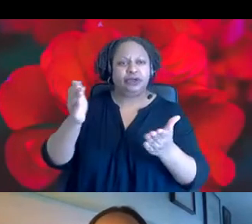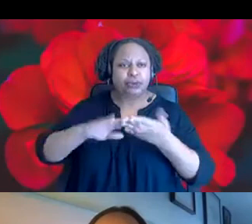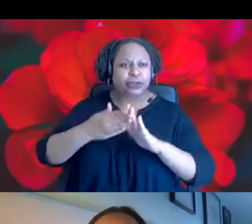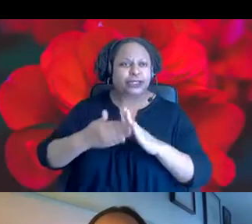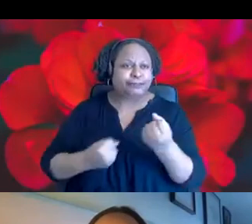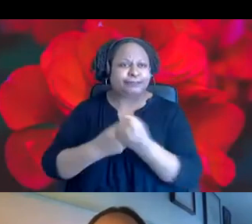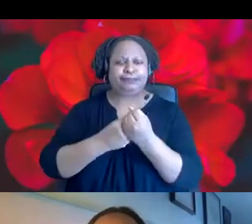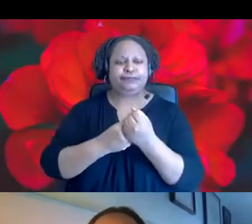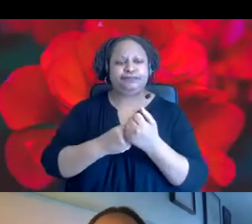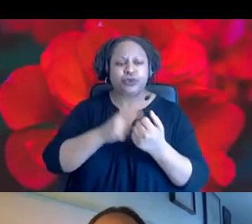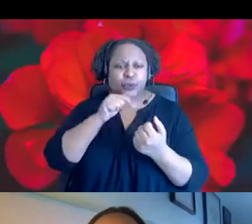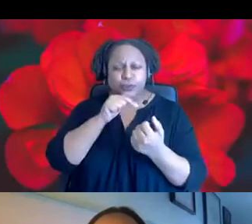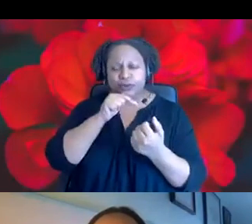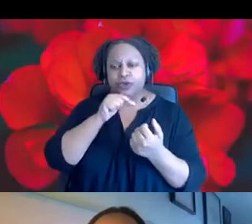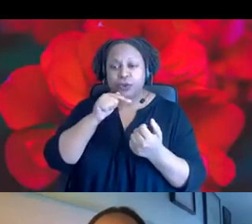and